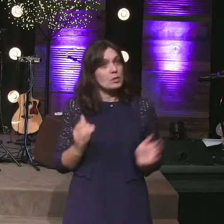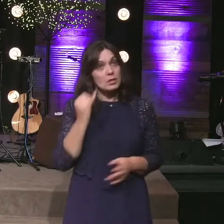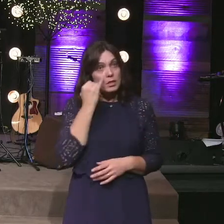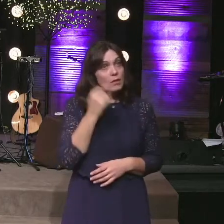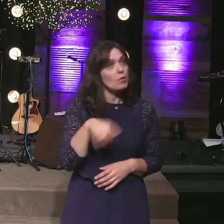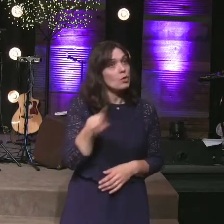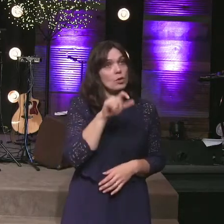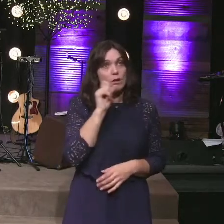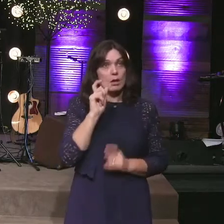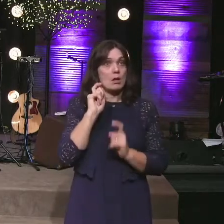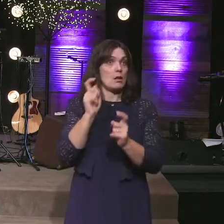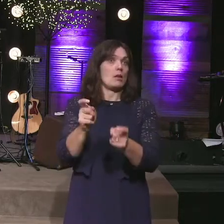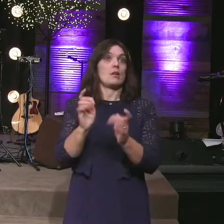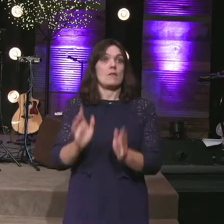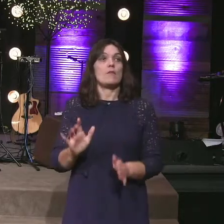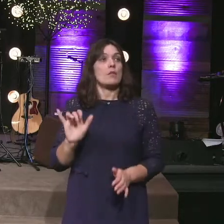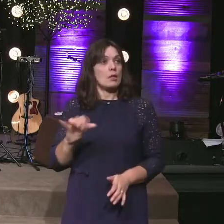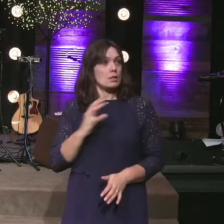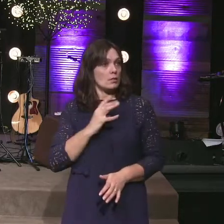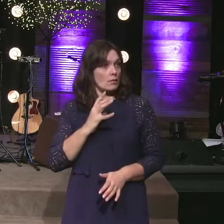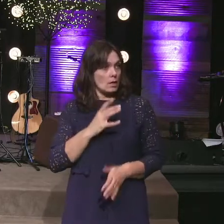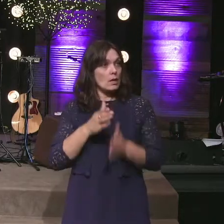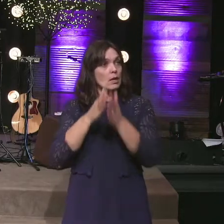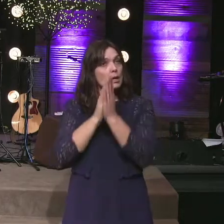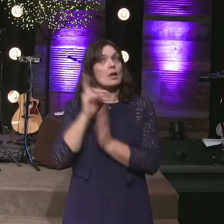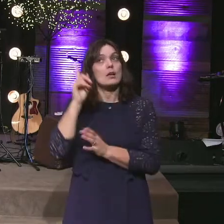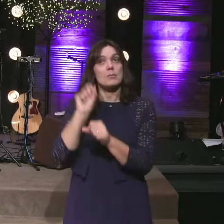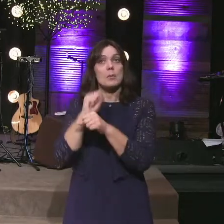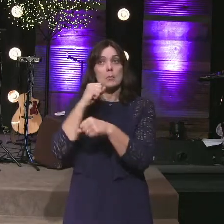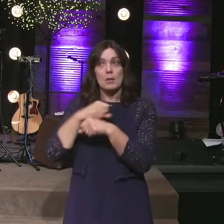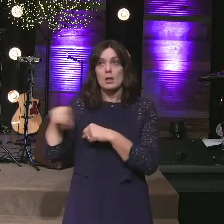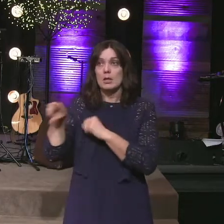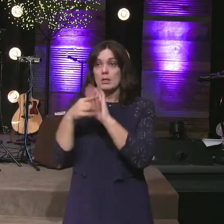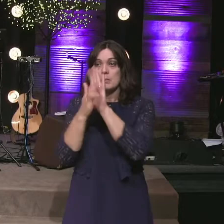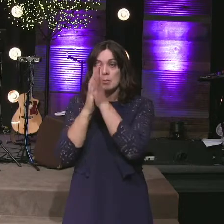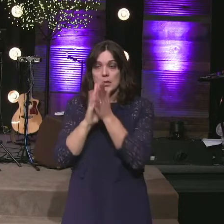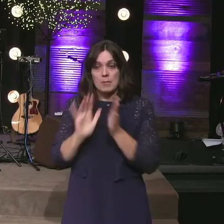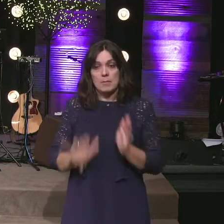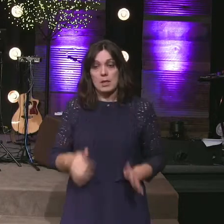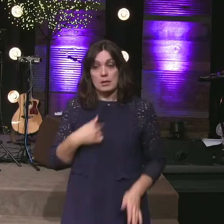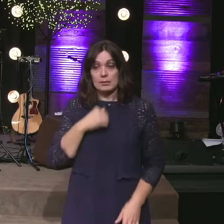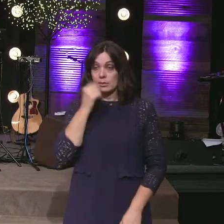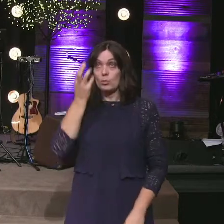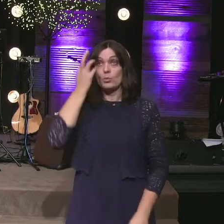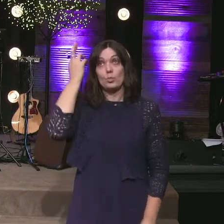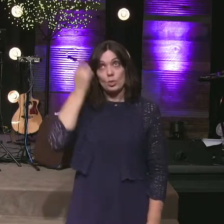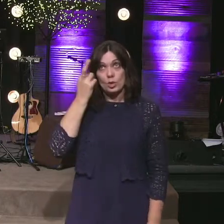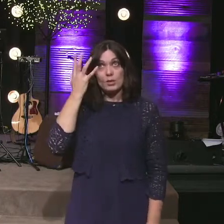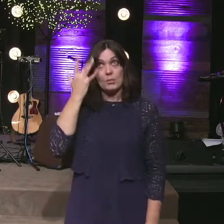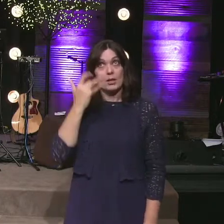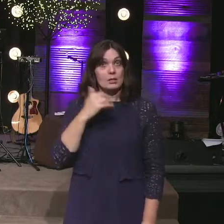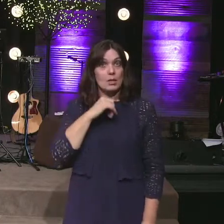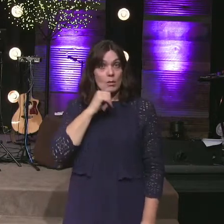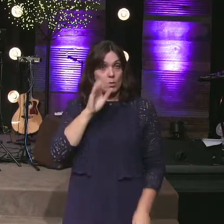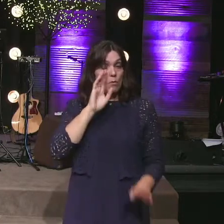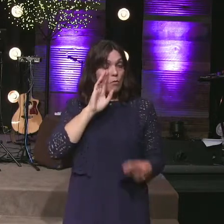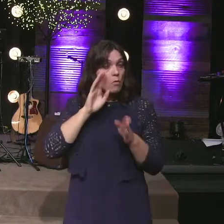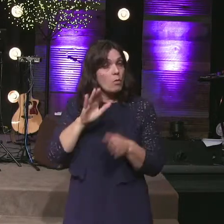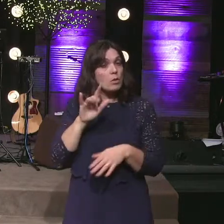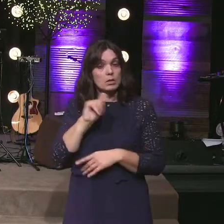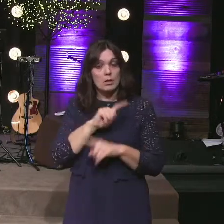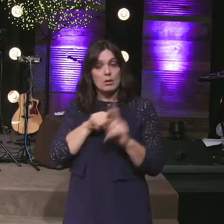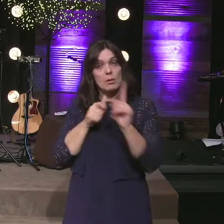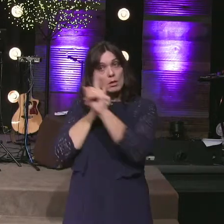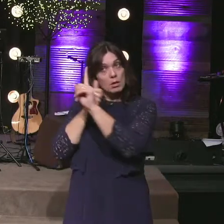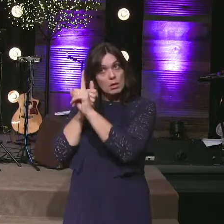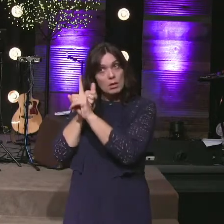okay, fine. Ask God to make you one. You know what? I didn't even realize, because I took my eyes off it, that he had